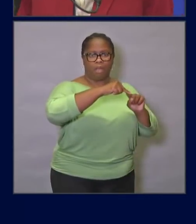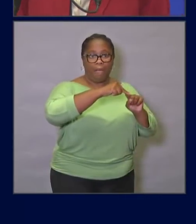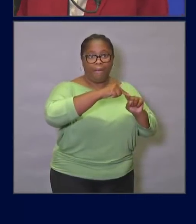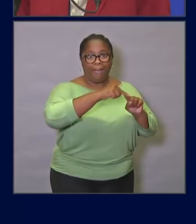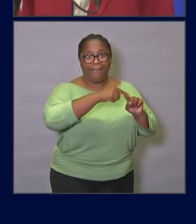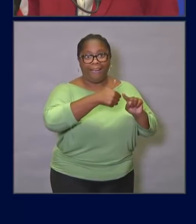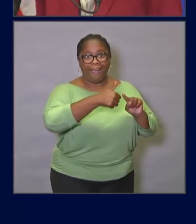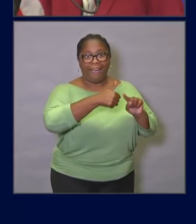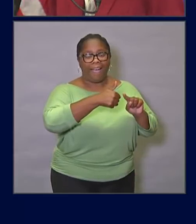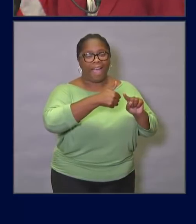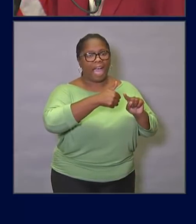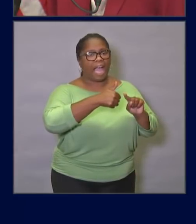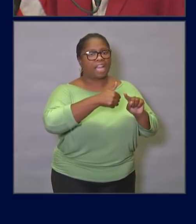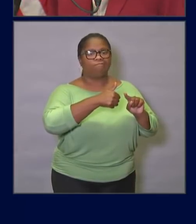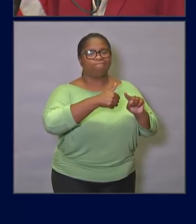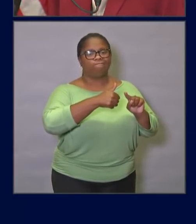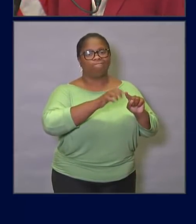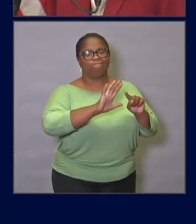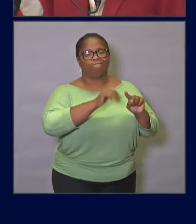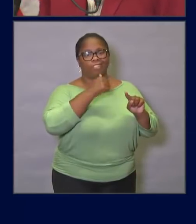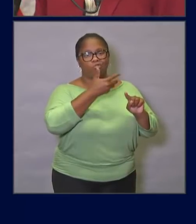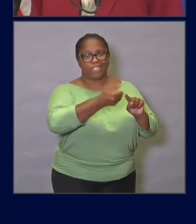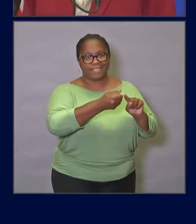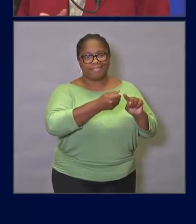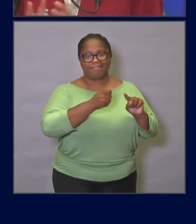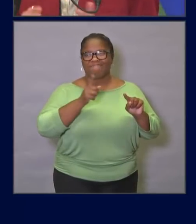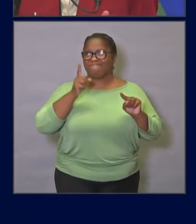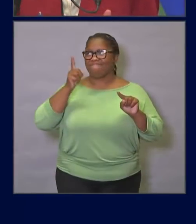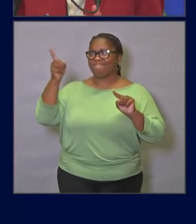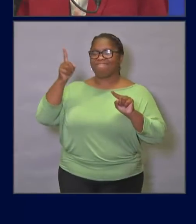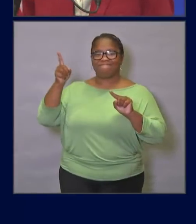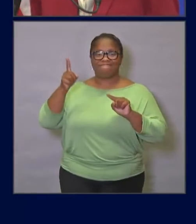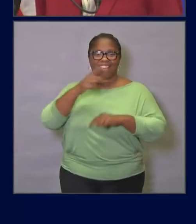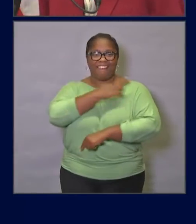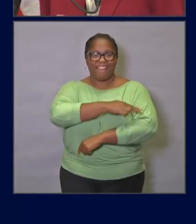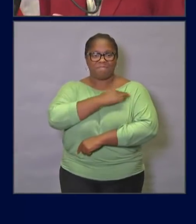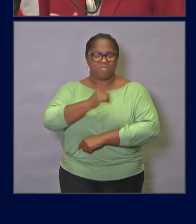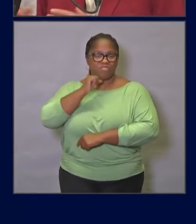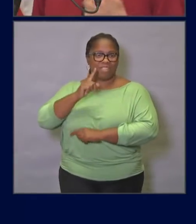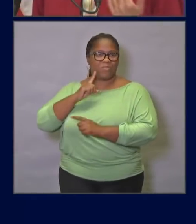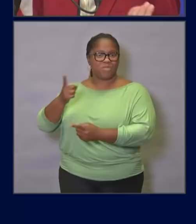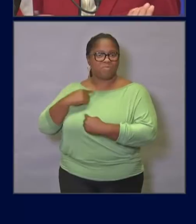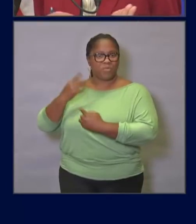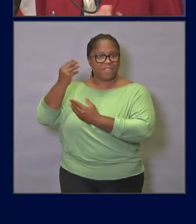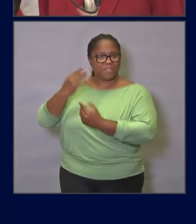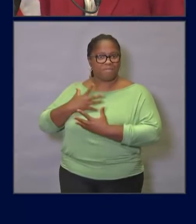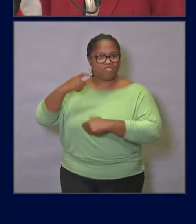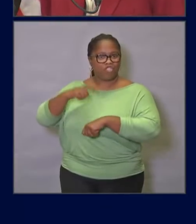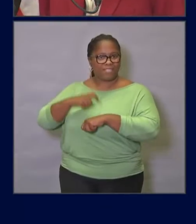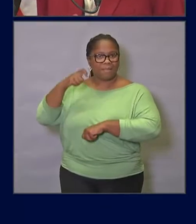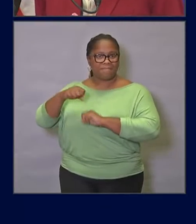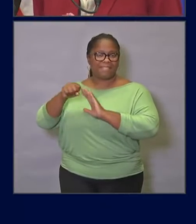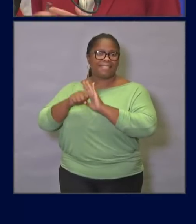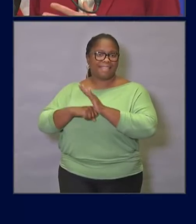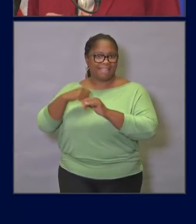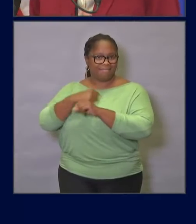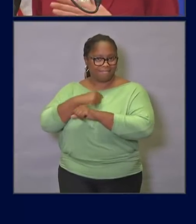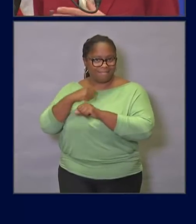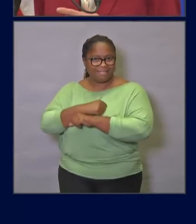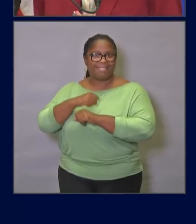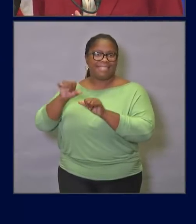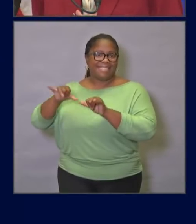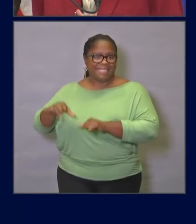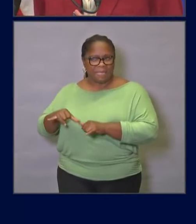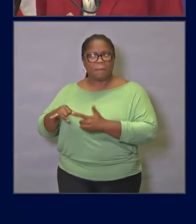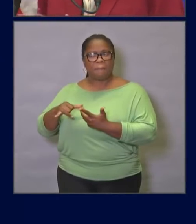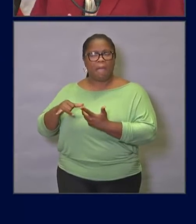limitations in the data that was being reported to us from the hospitals and through the state data system. So we